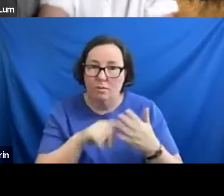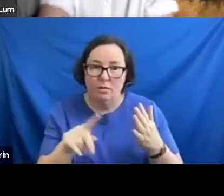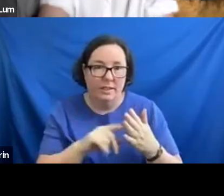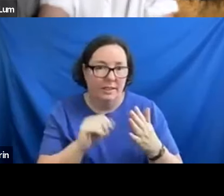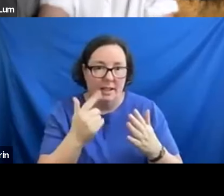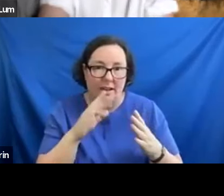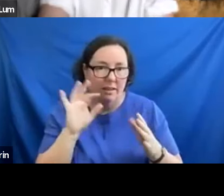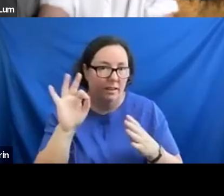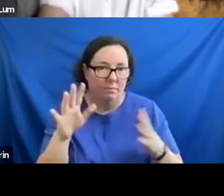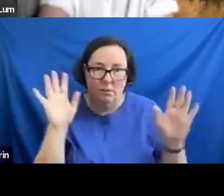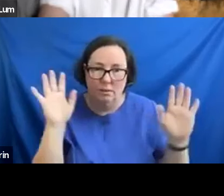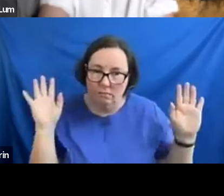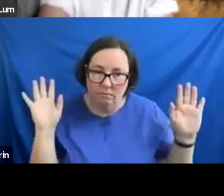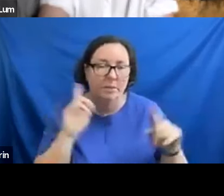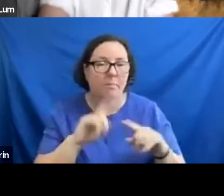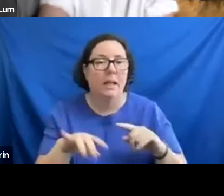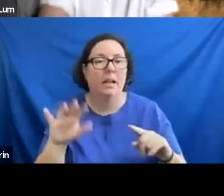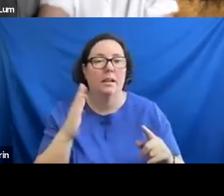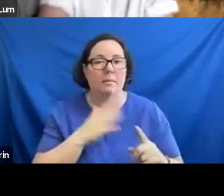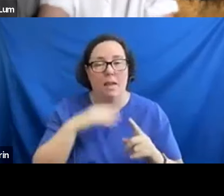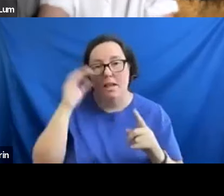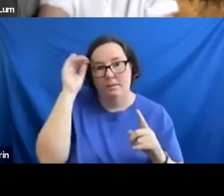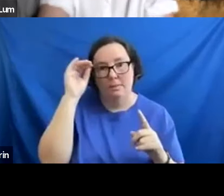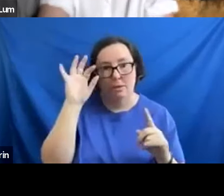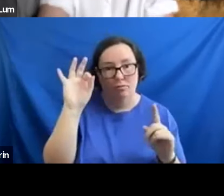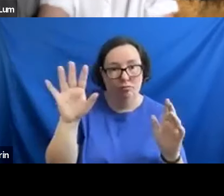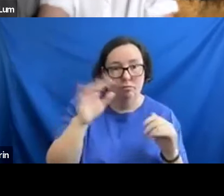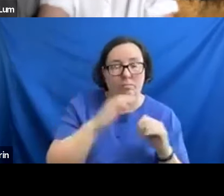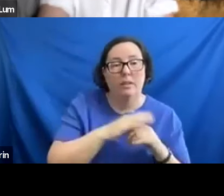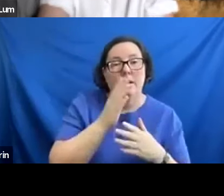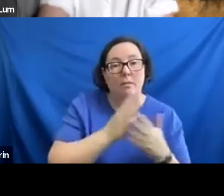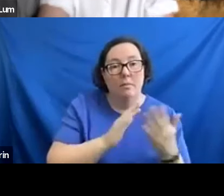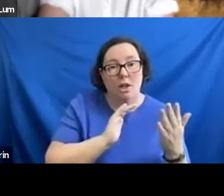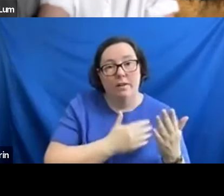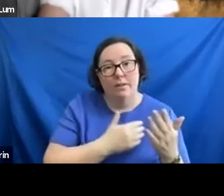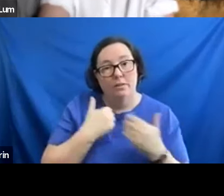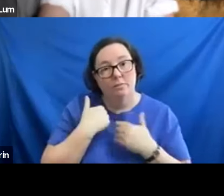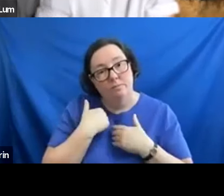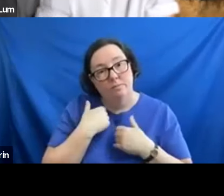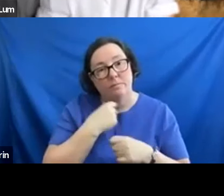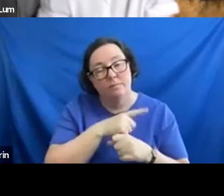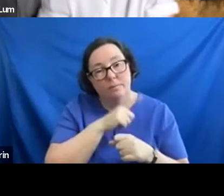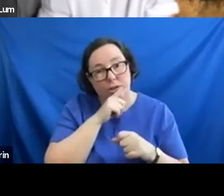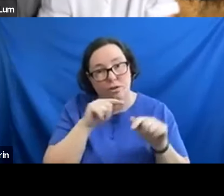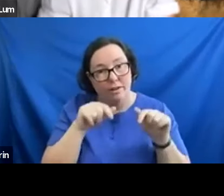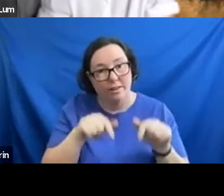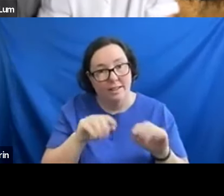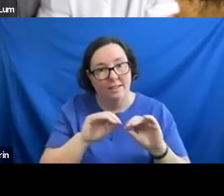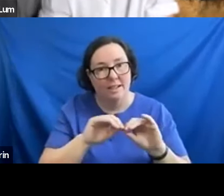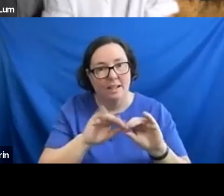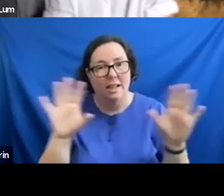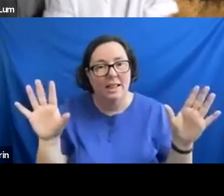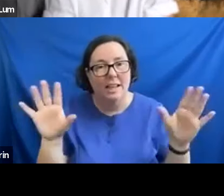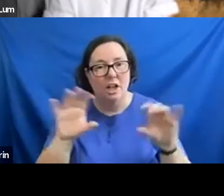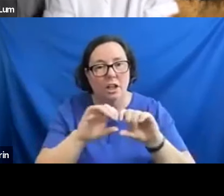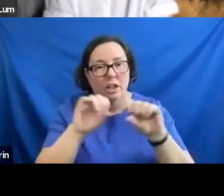that's been leveled here, right? But that part of our job is to make this as clear and as easy